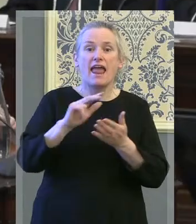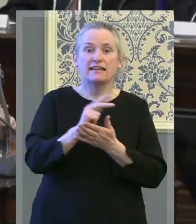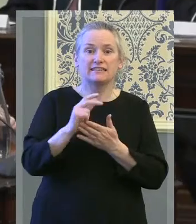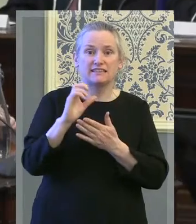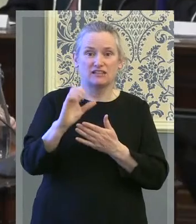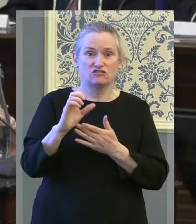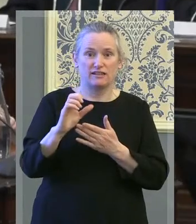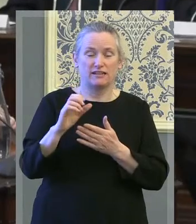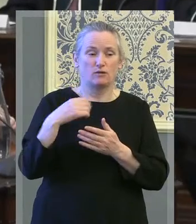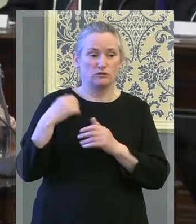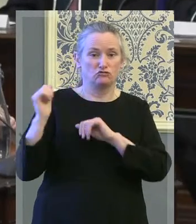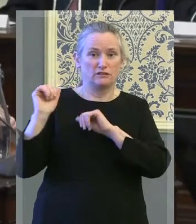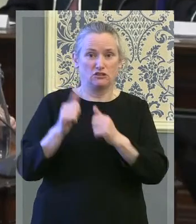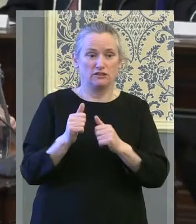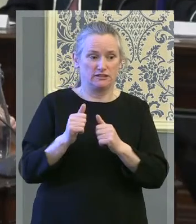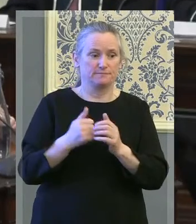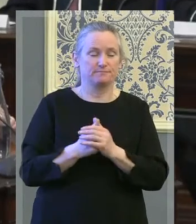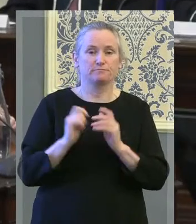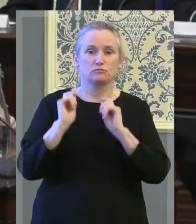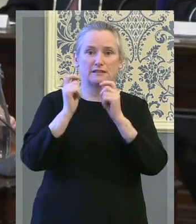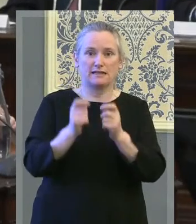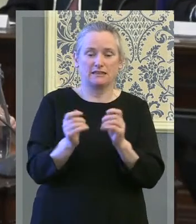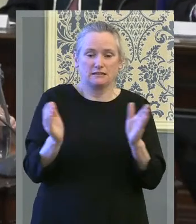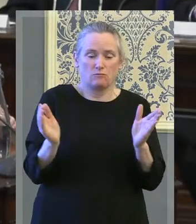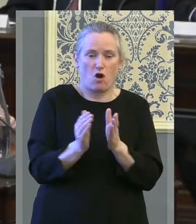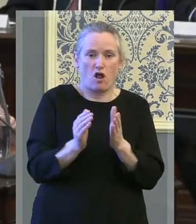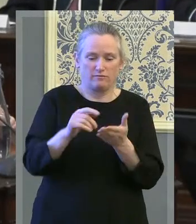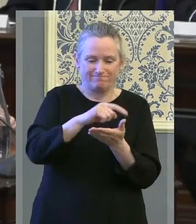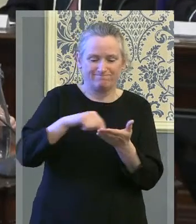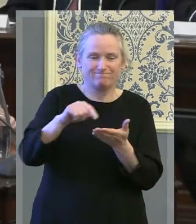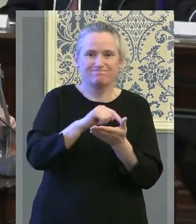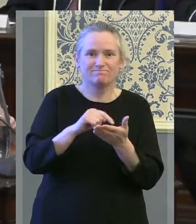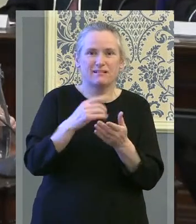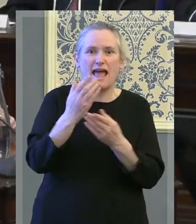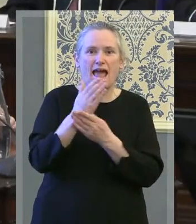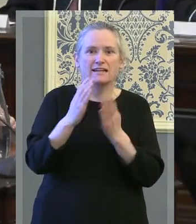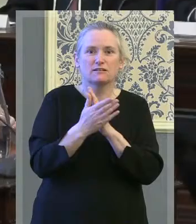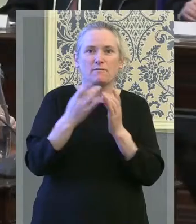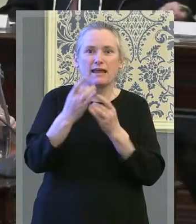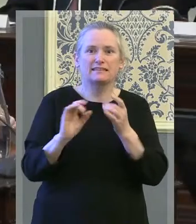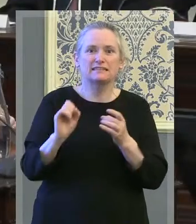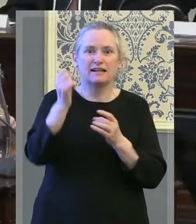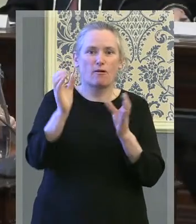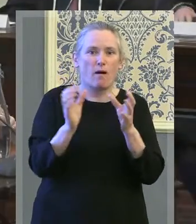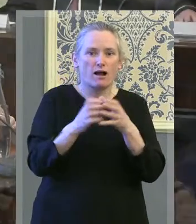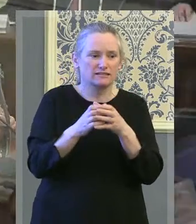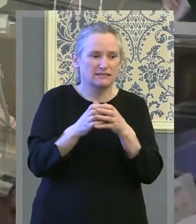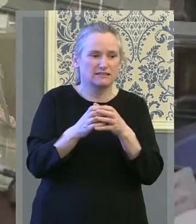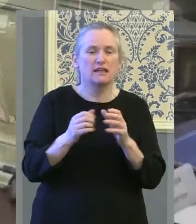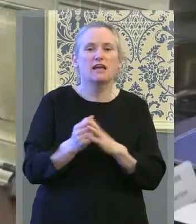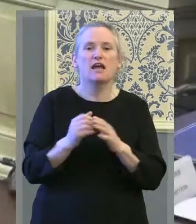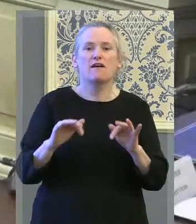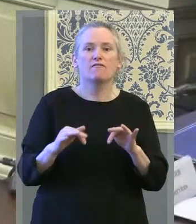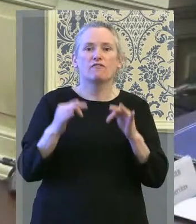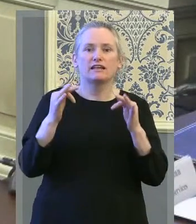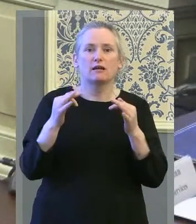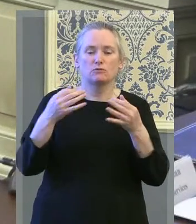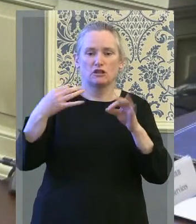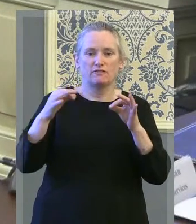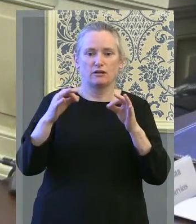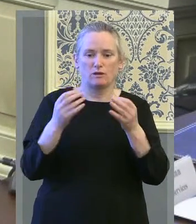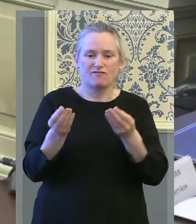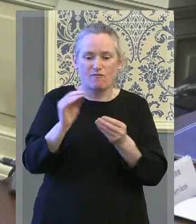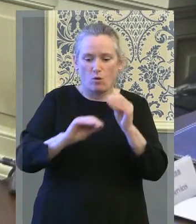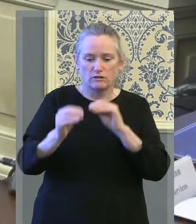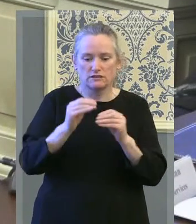it became the custom to present the freedom in small, circular, handmade silver boxes. The freedom certificate was folded